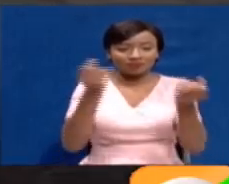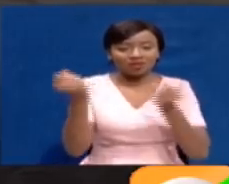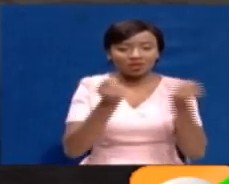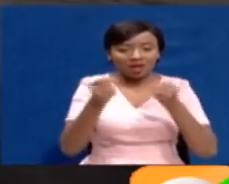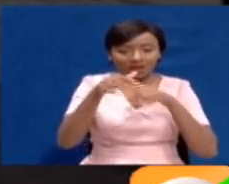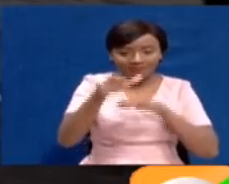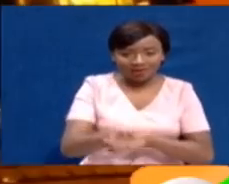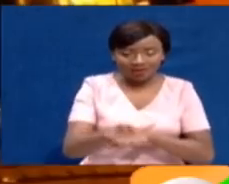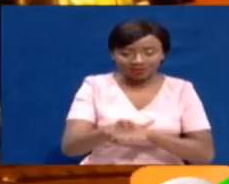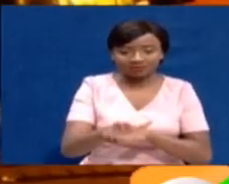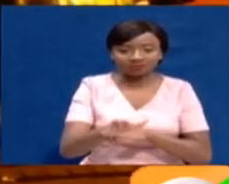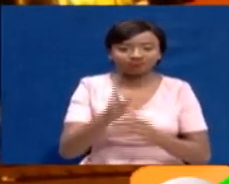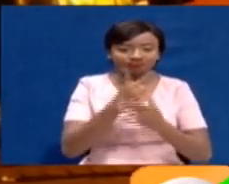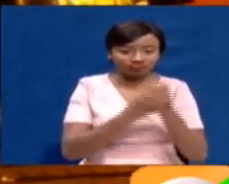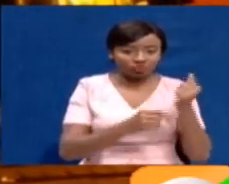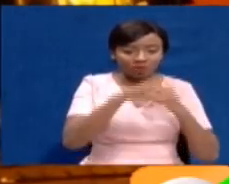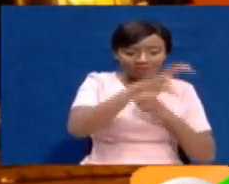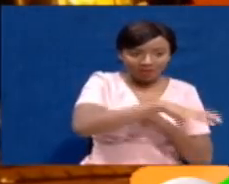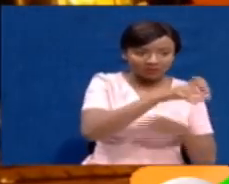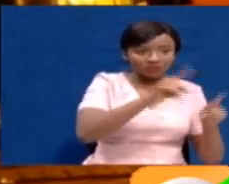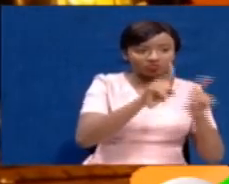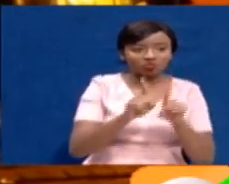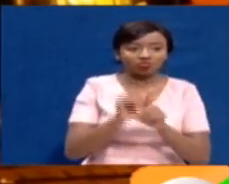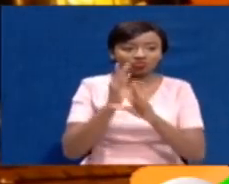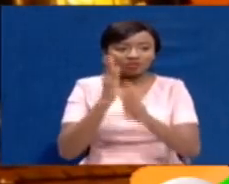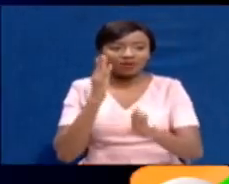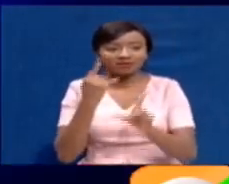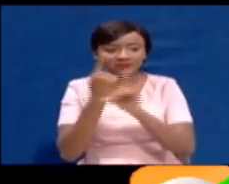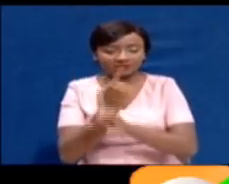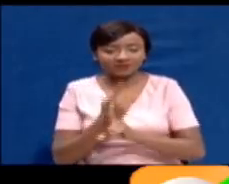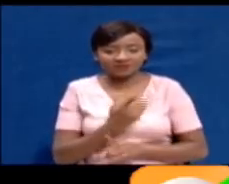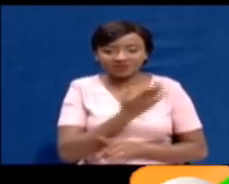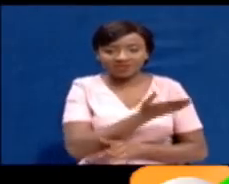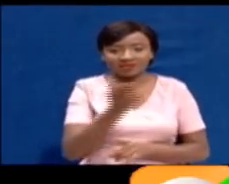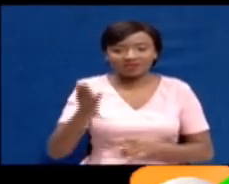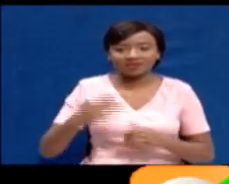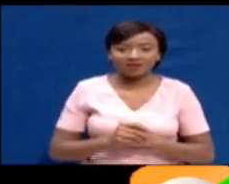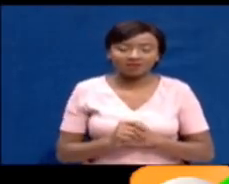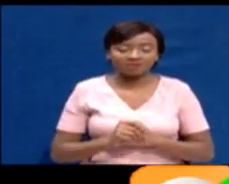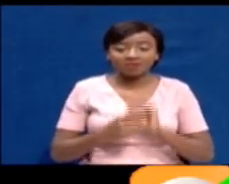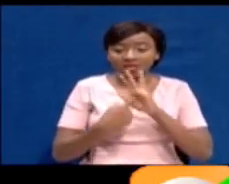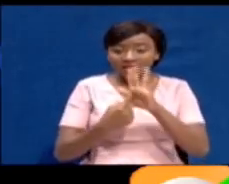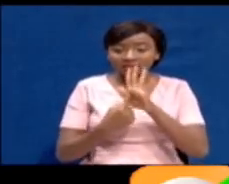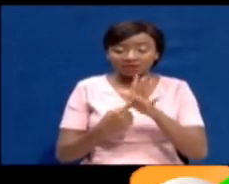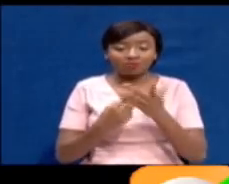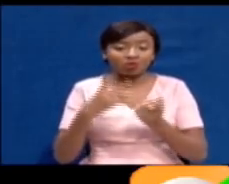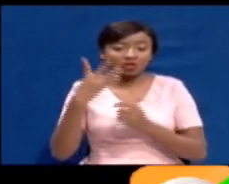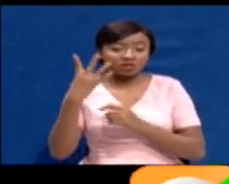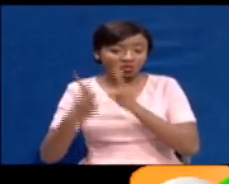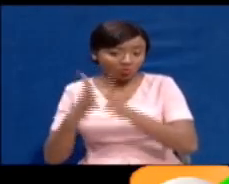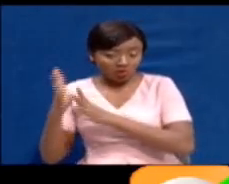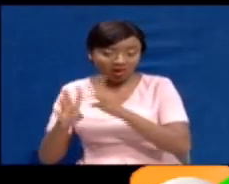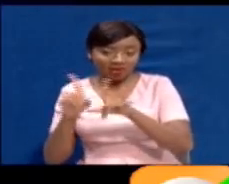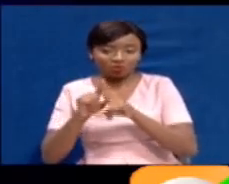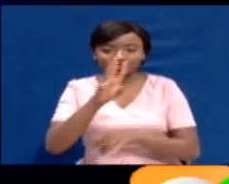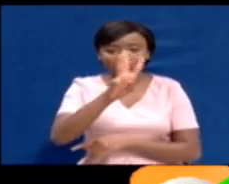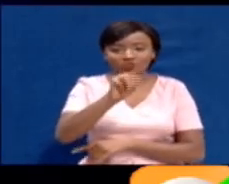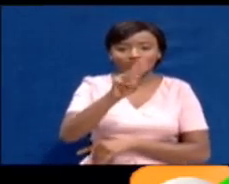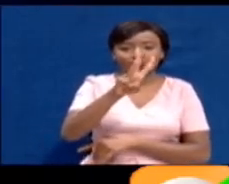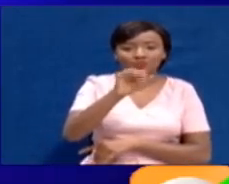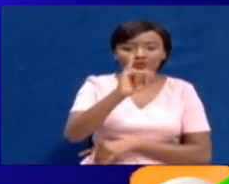for buses and matatus that end up in the city's estates like Githurai and Mwiki.